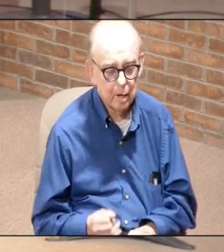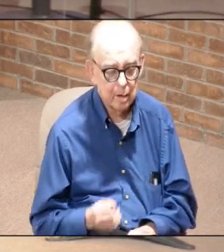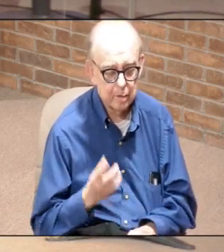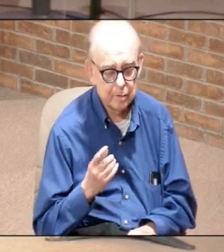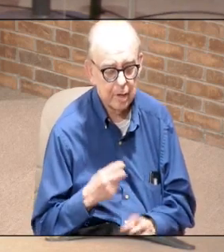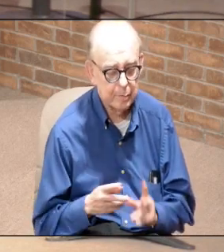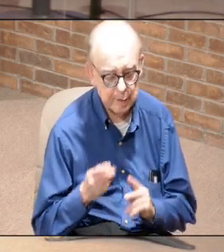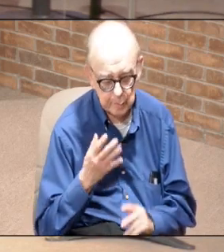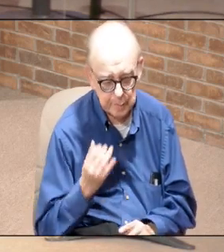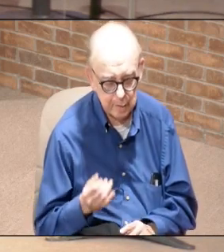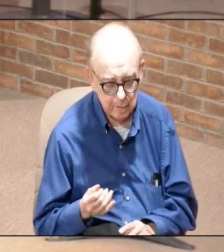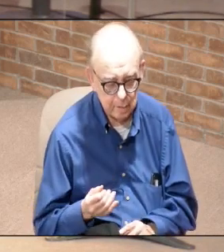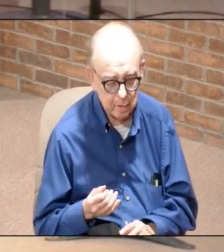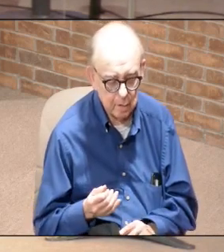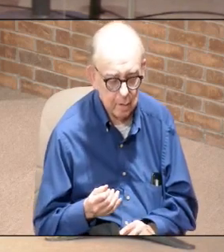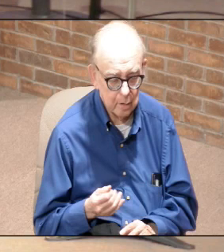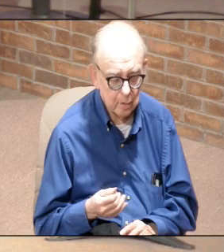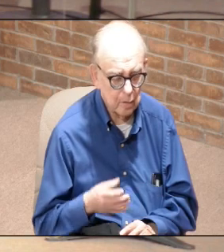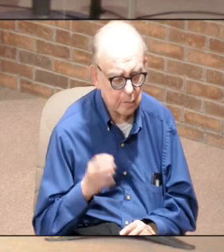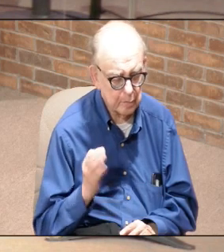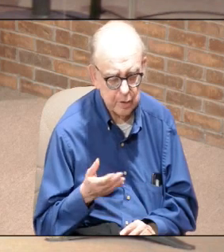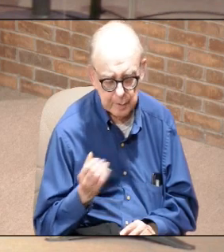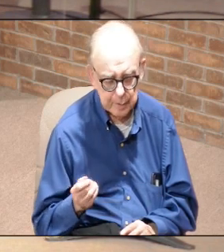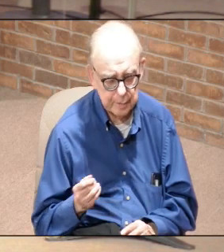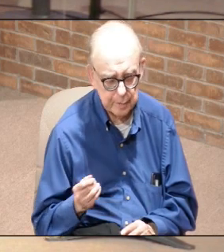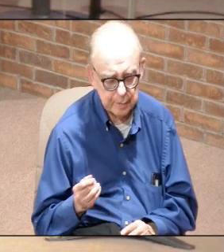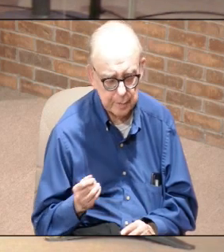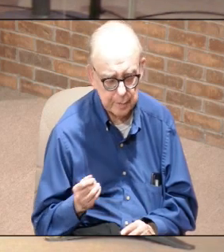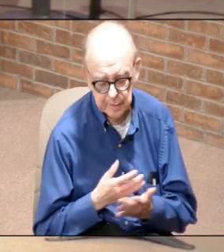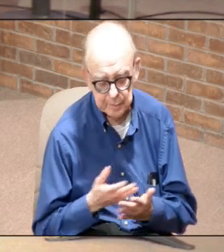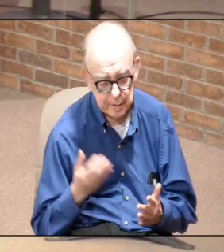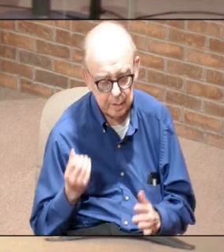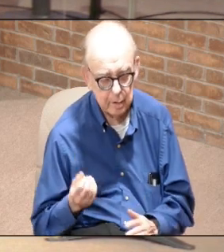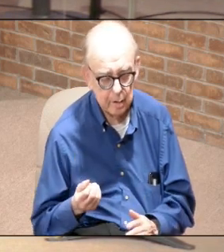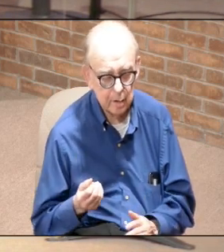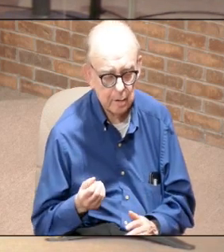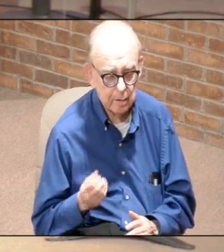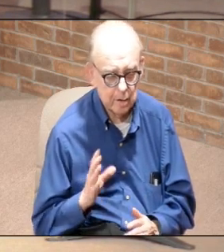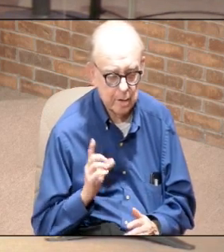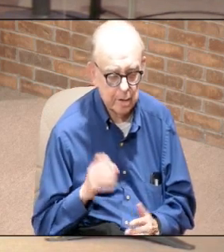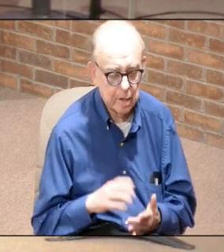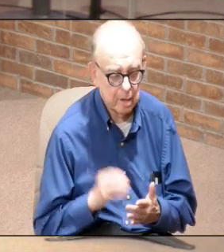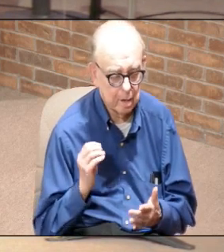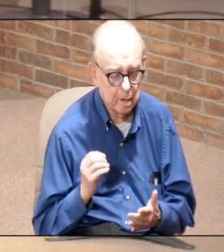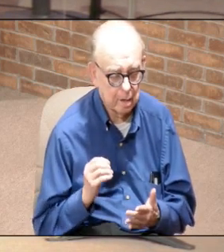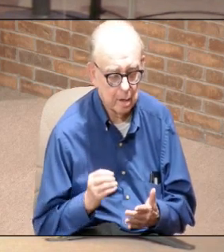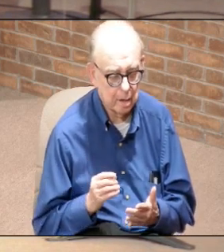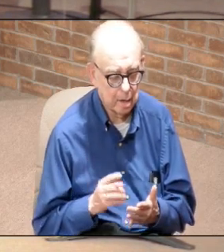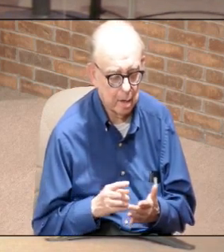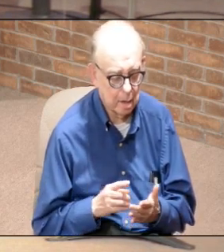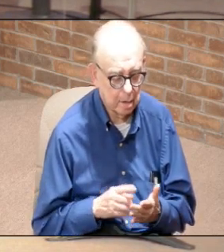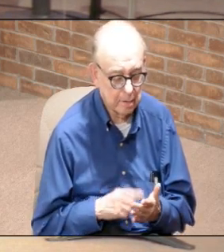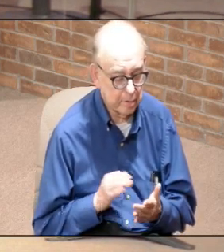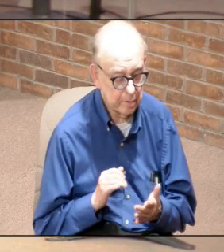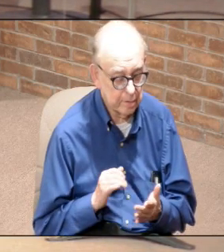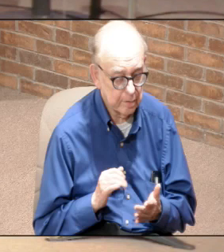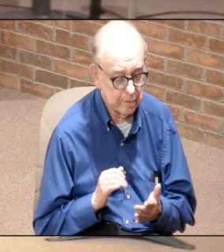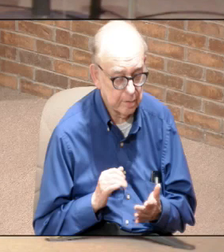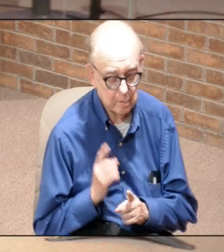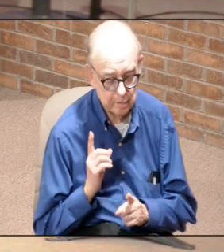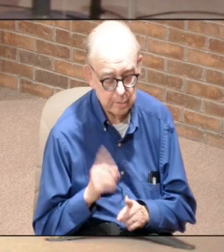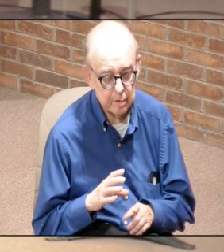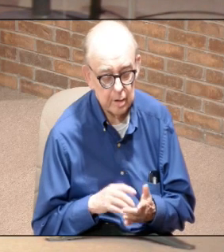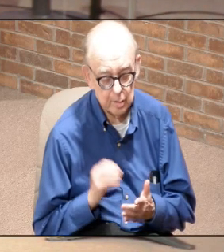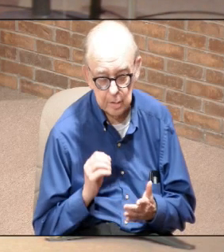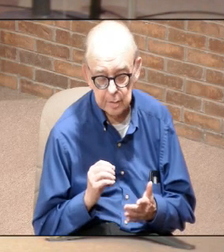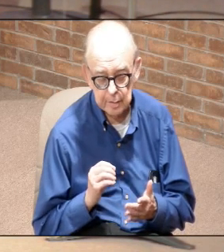understand people better or to preach better or do this better. You got to learn. Sometimes that's correct. Yes, you do